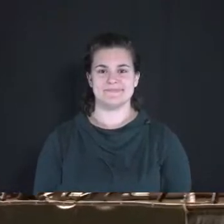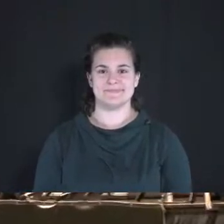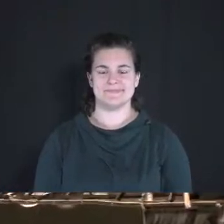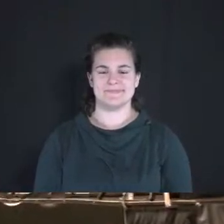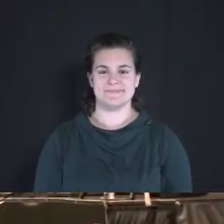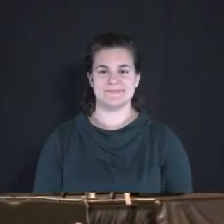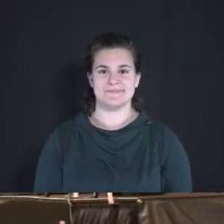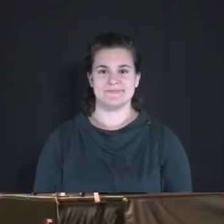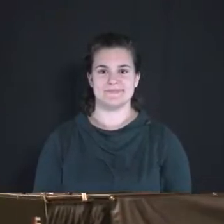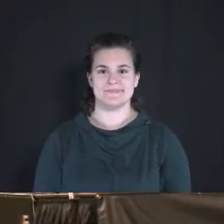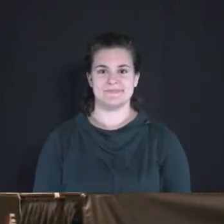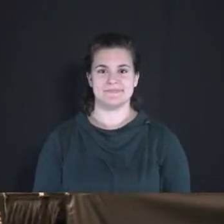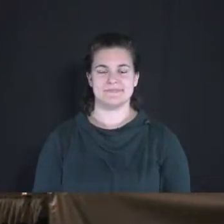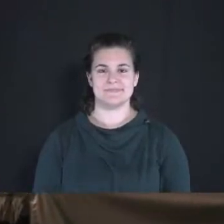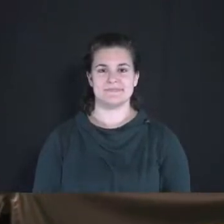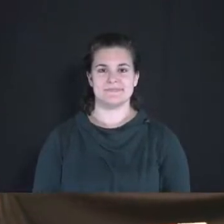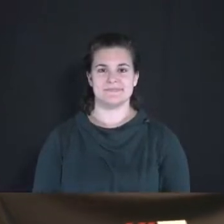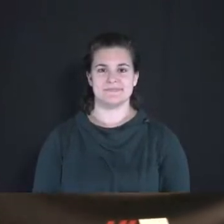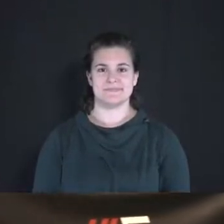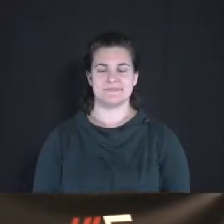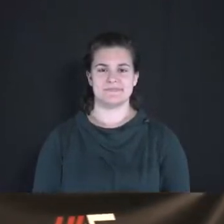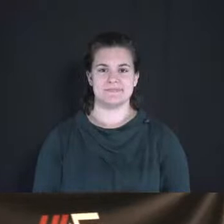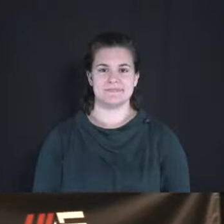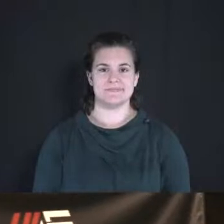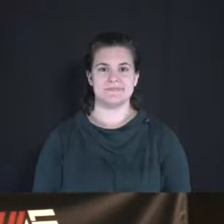If you said they didn't have it.